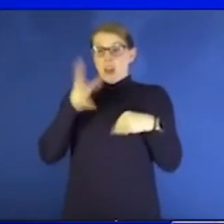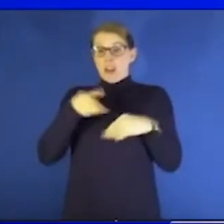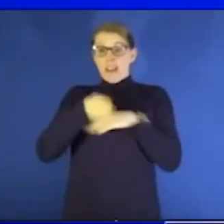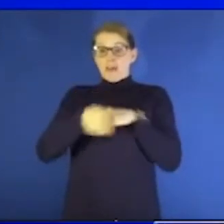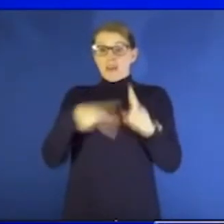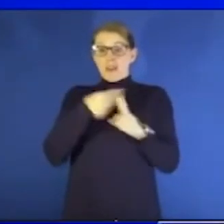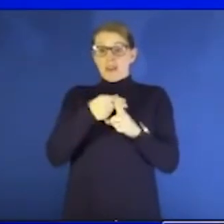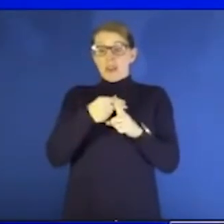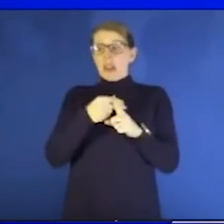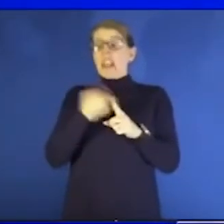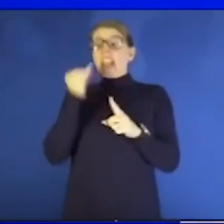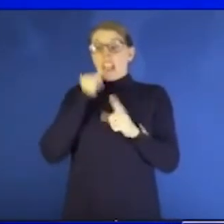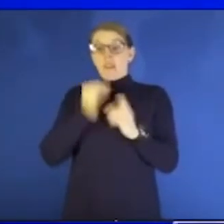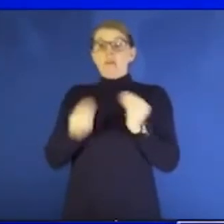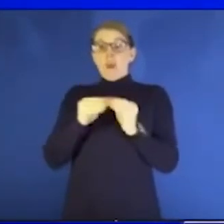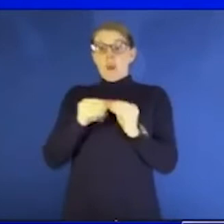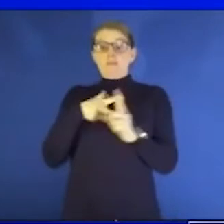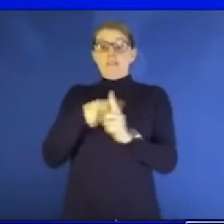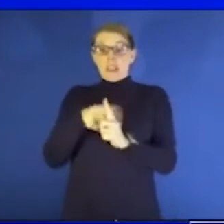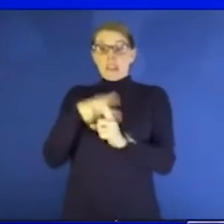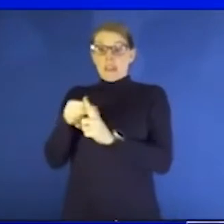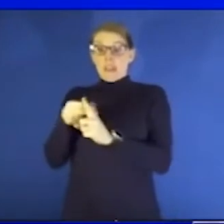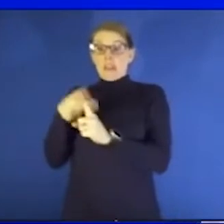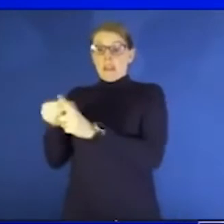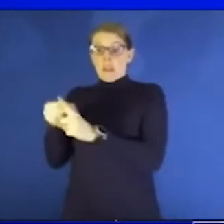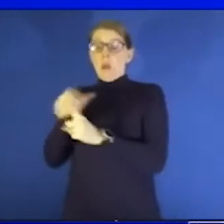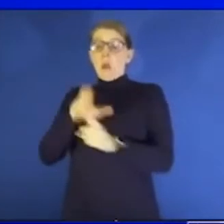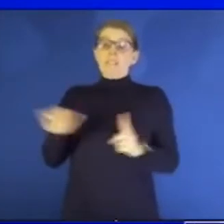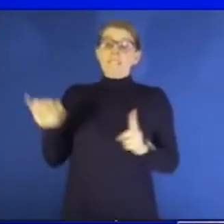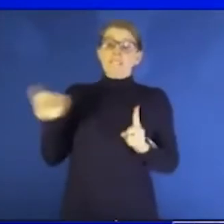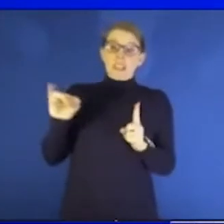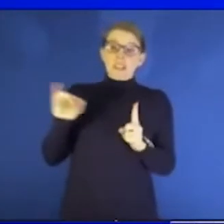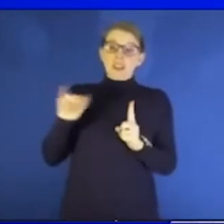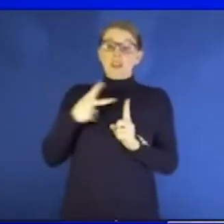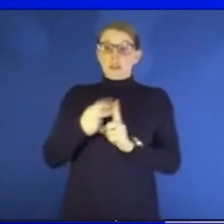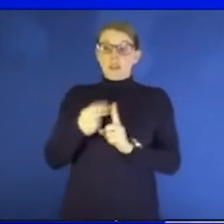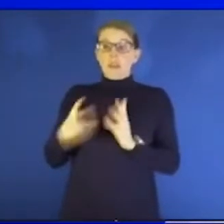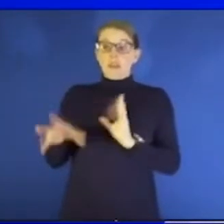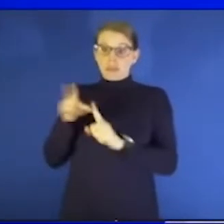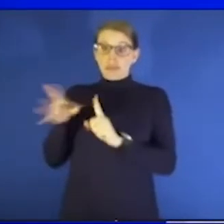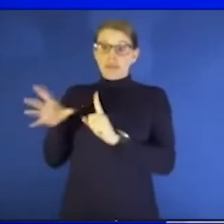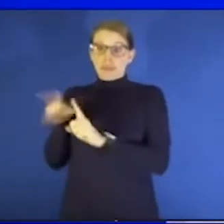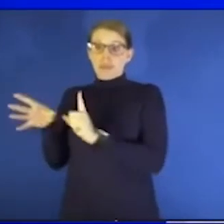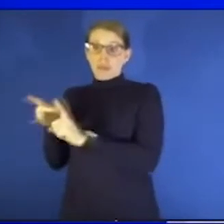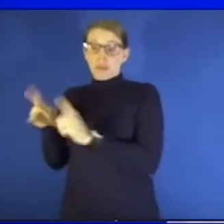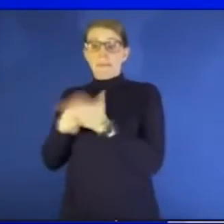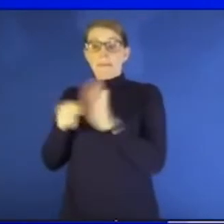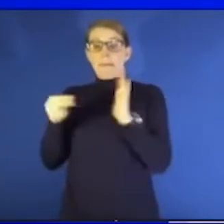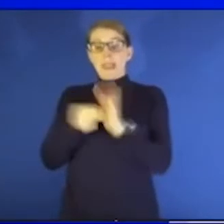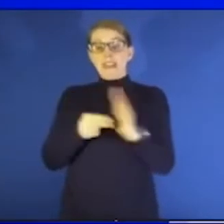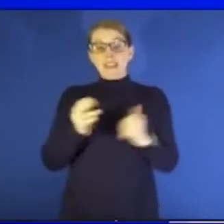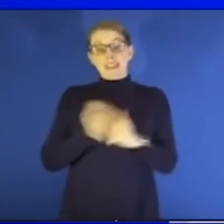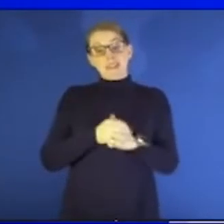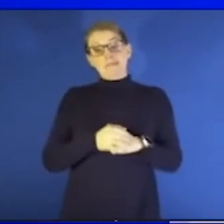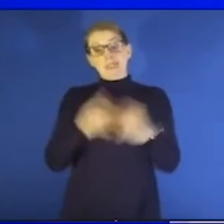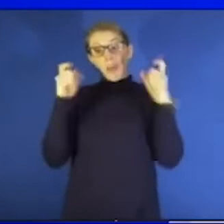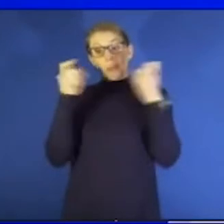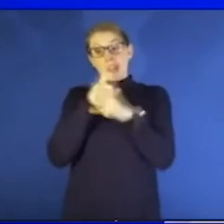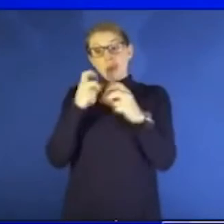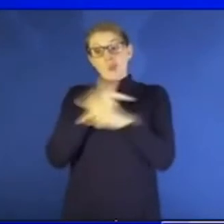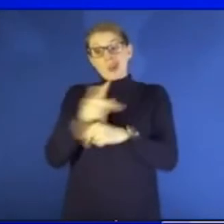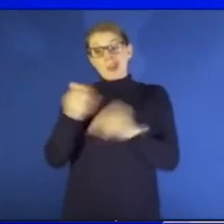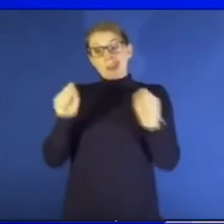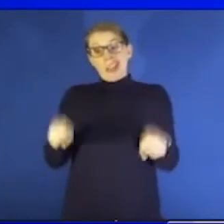infections, which again, anytime you get infected, you do roll the dice with the complications of the virus and the infection itself.